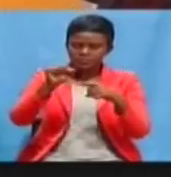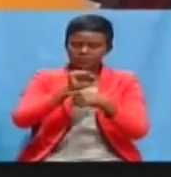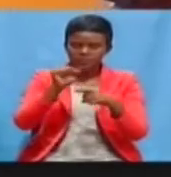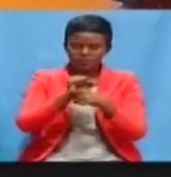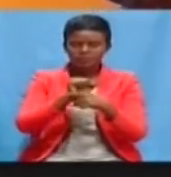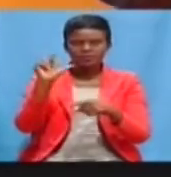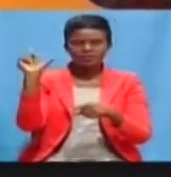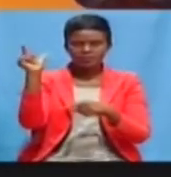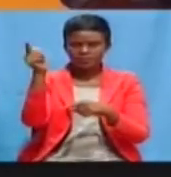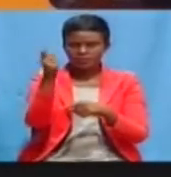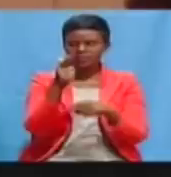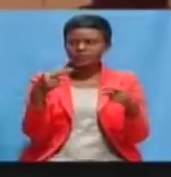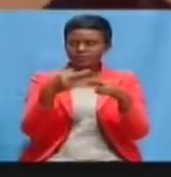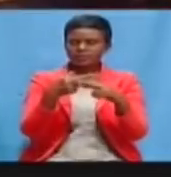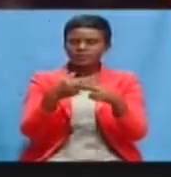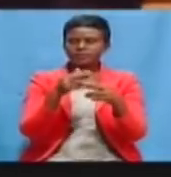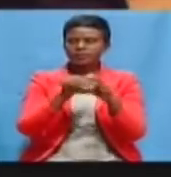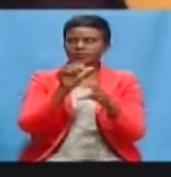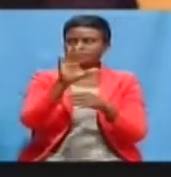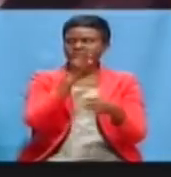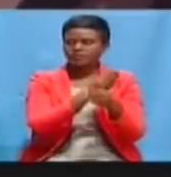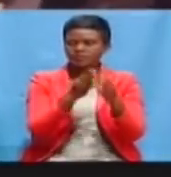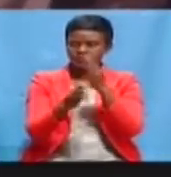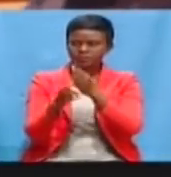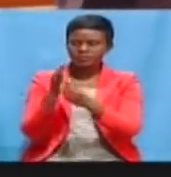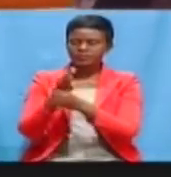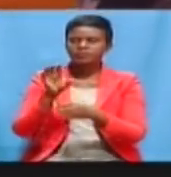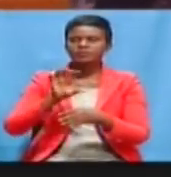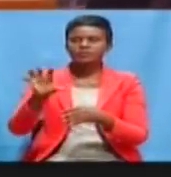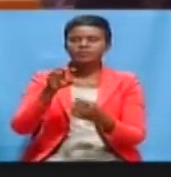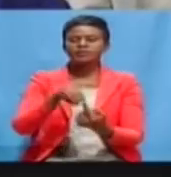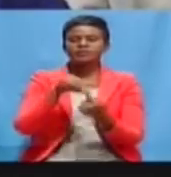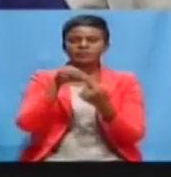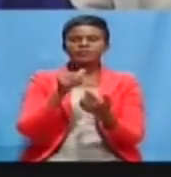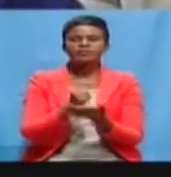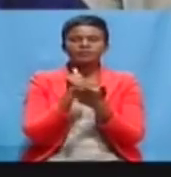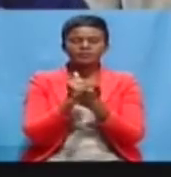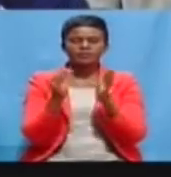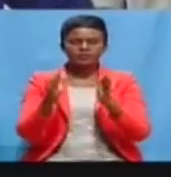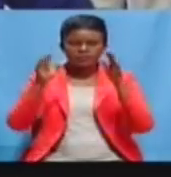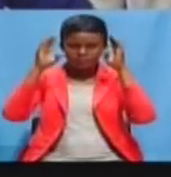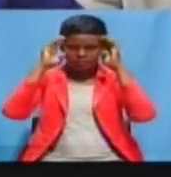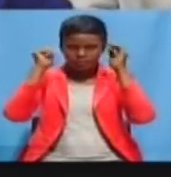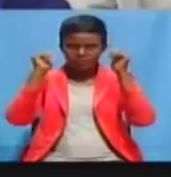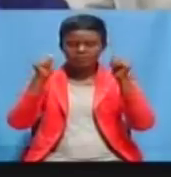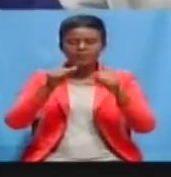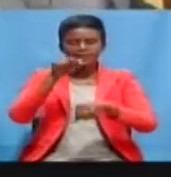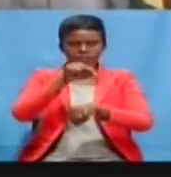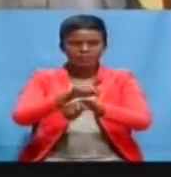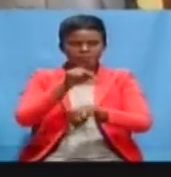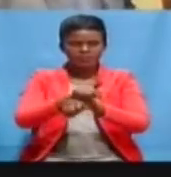from the lecture rooms to the construction sector. Special Assistant to the President for